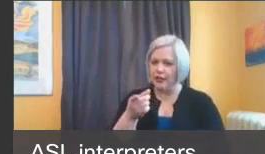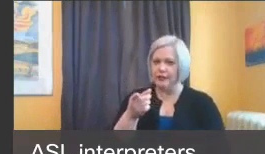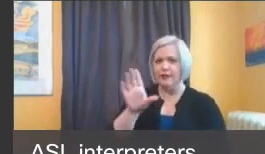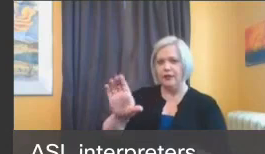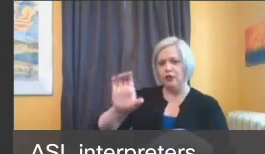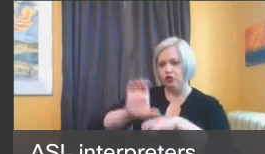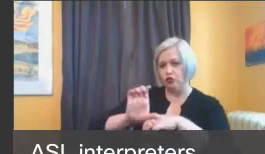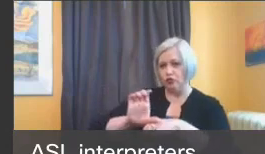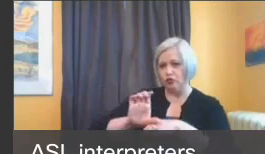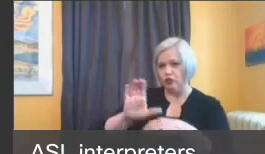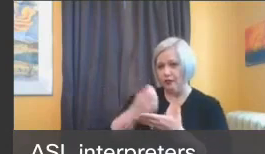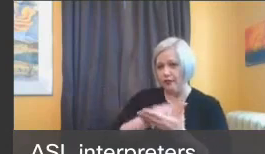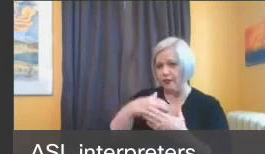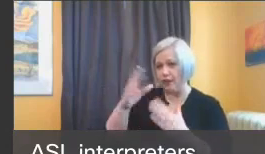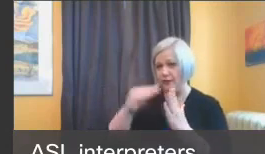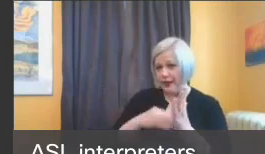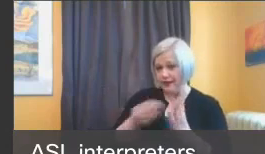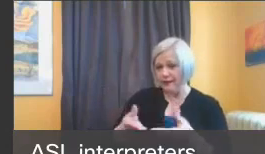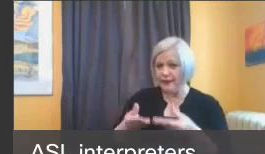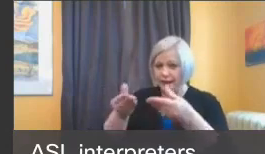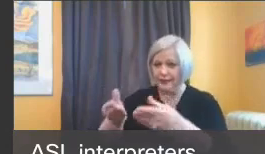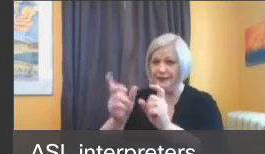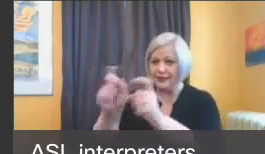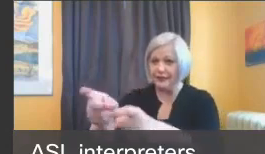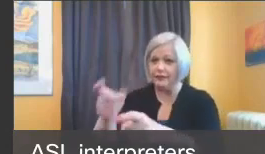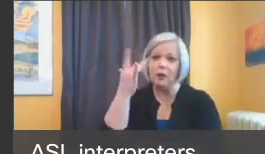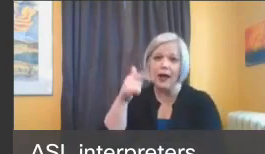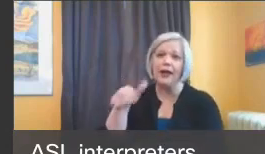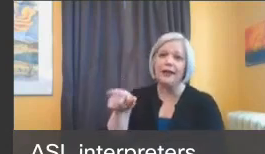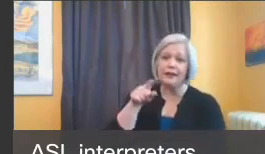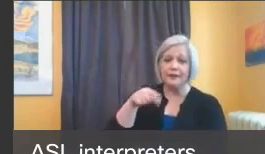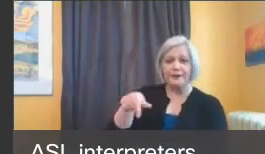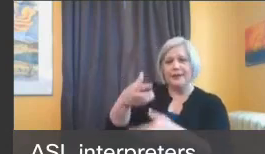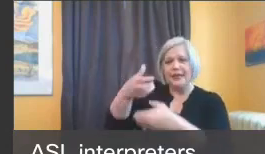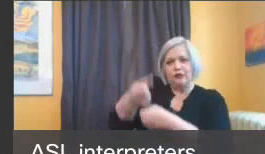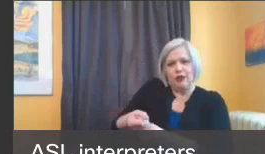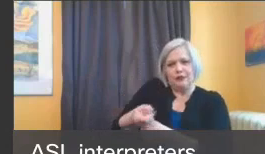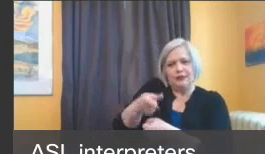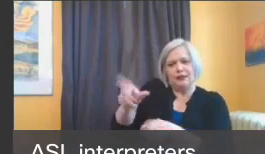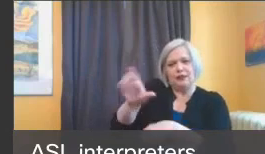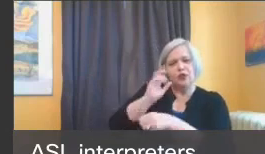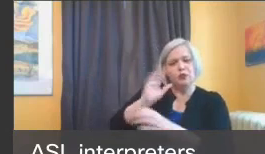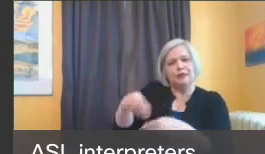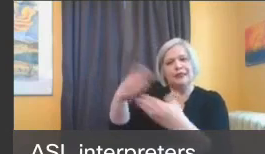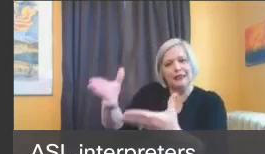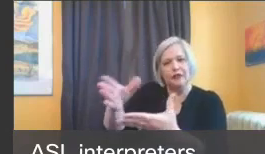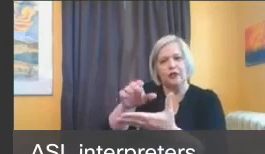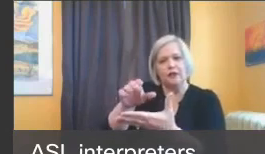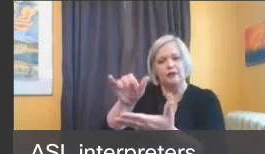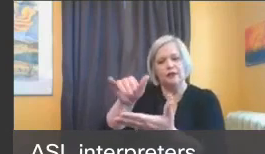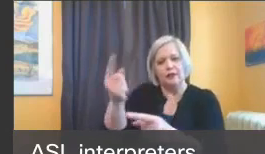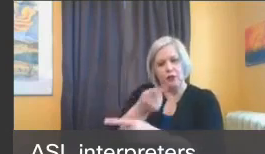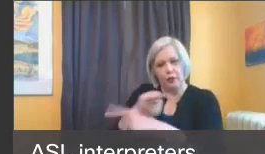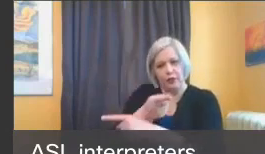collect all the ballots and deliver it to the office because they know that their vote made it in and was counted that way. So then let's